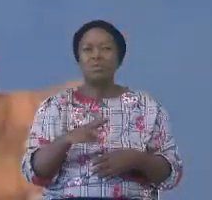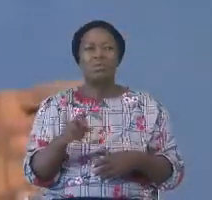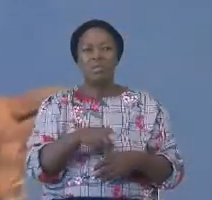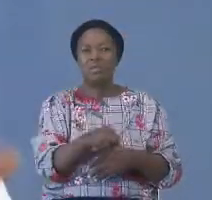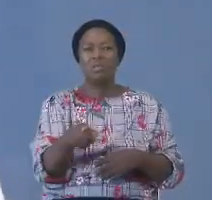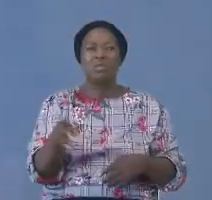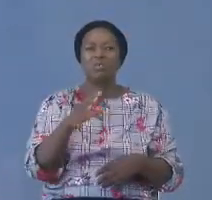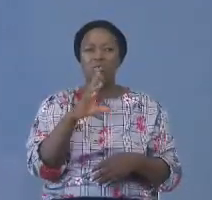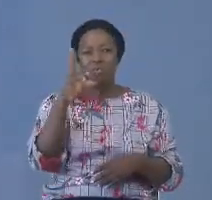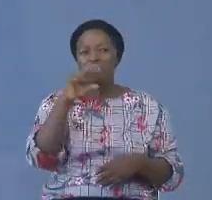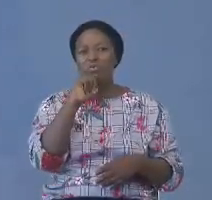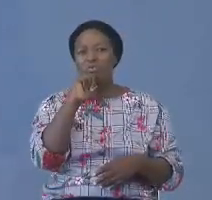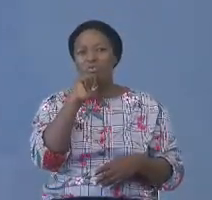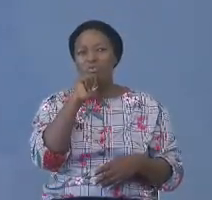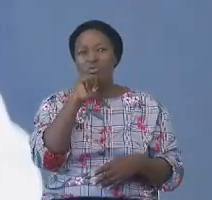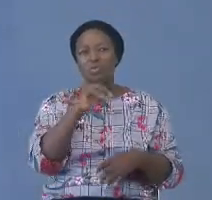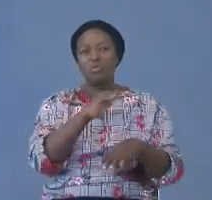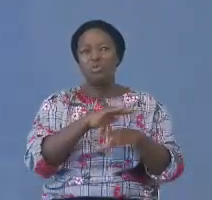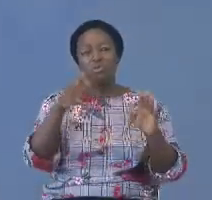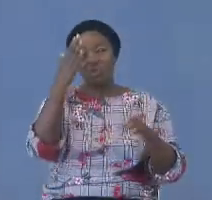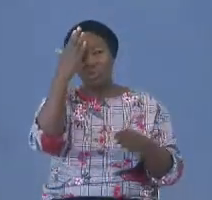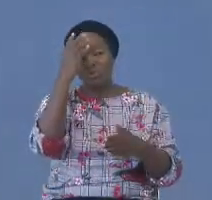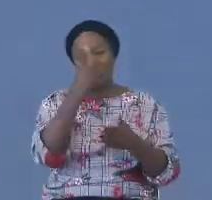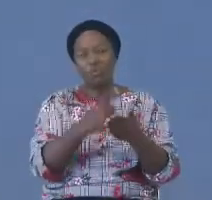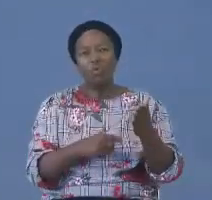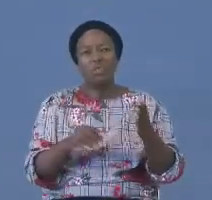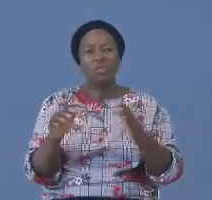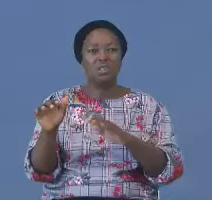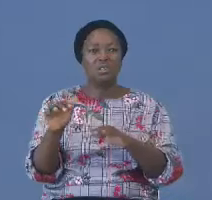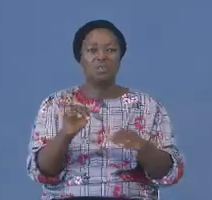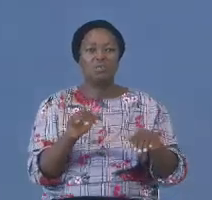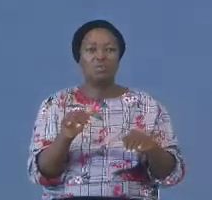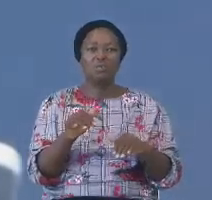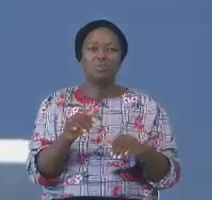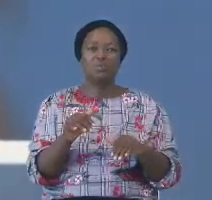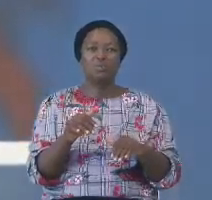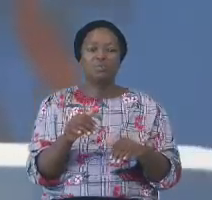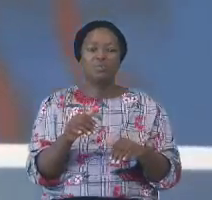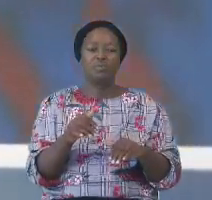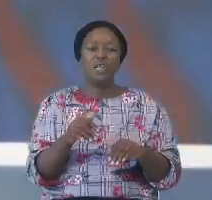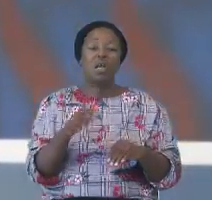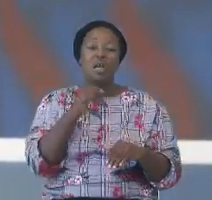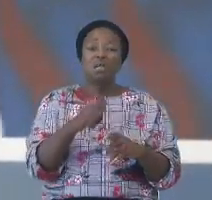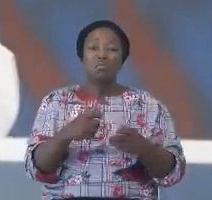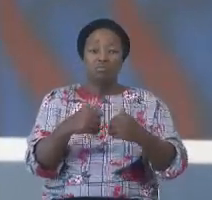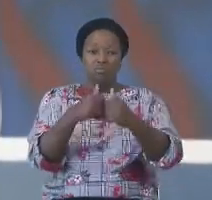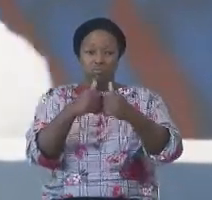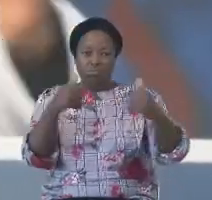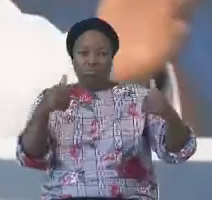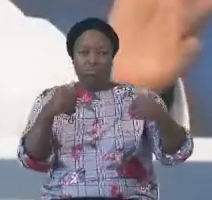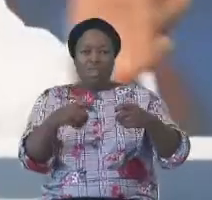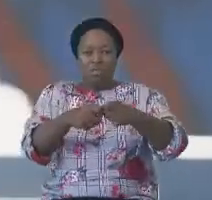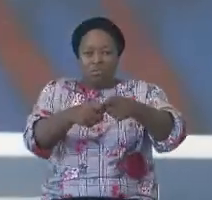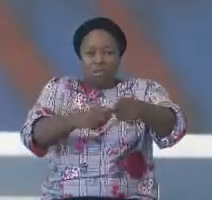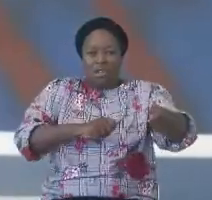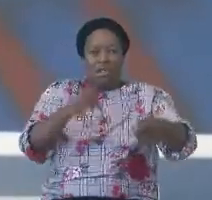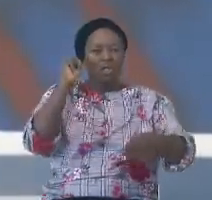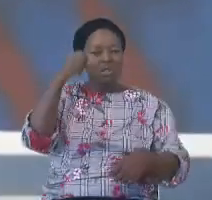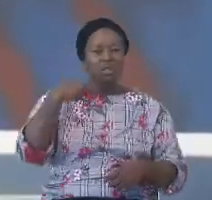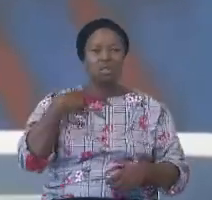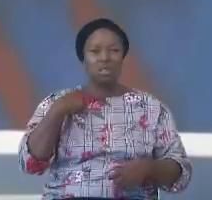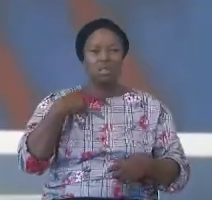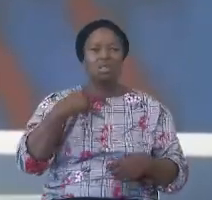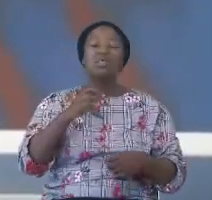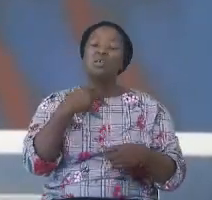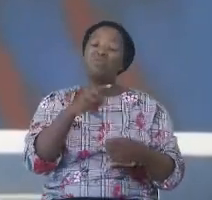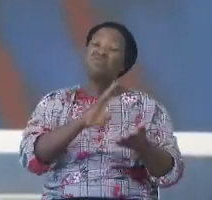father forgive them for the new knowledge what they do they patent this garment